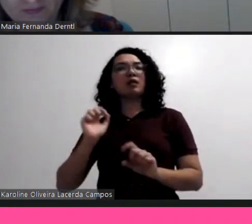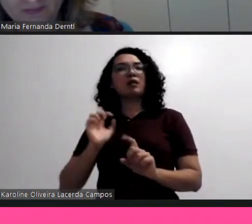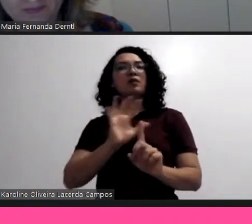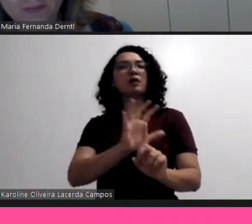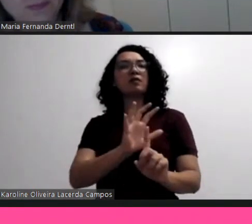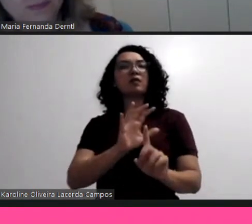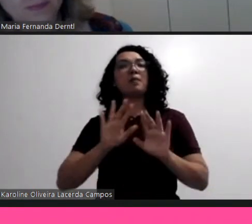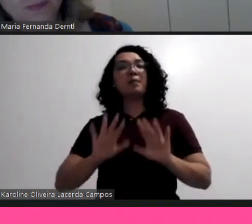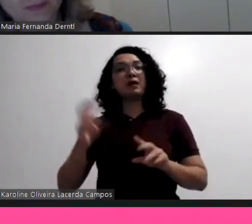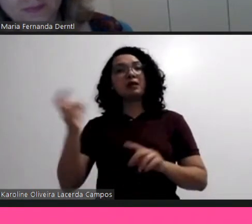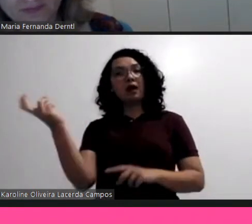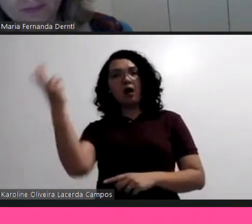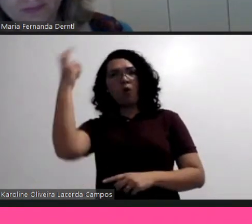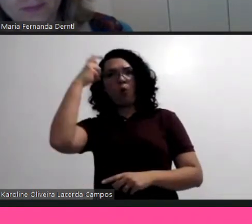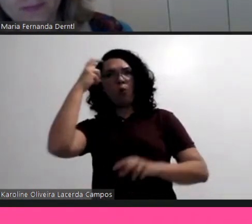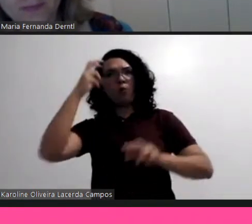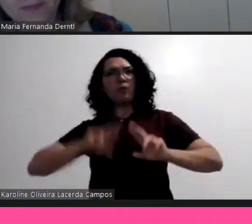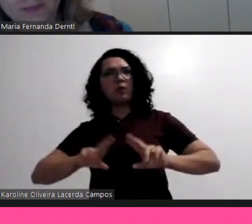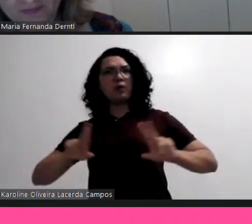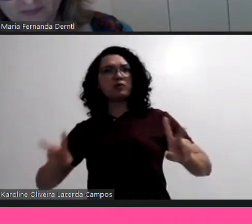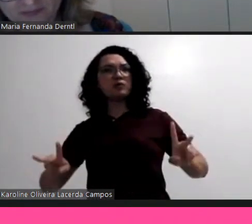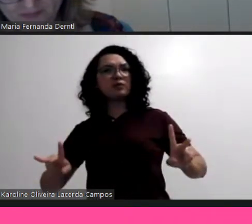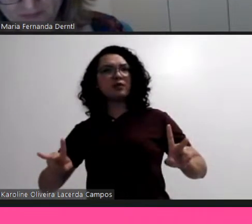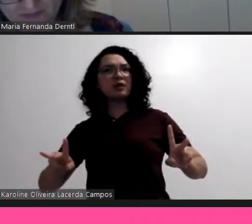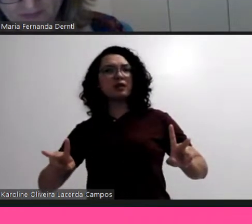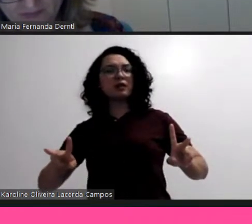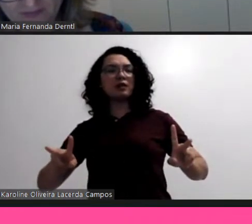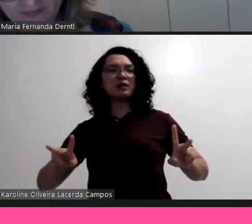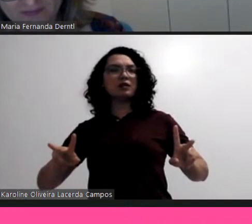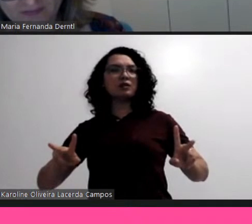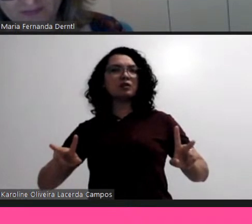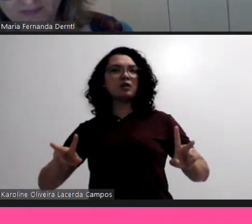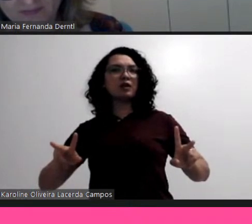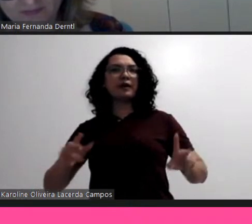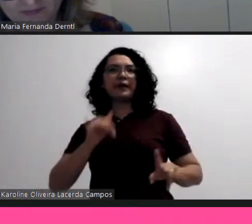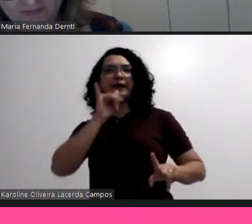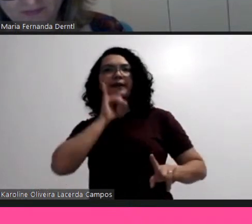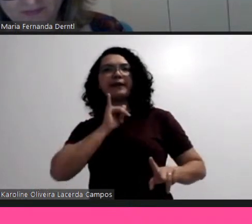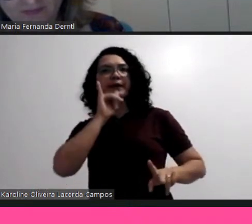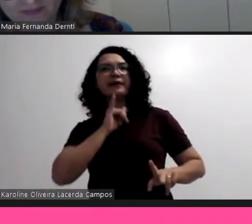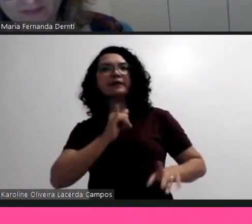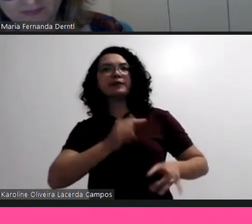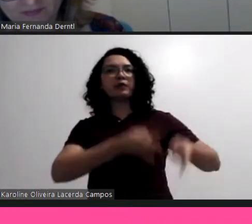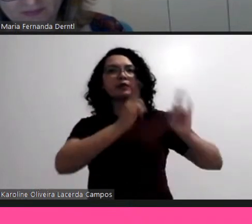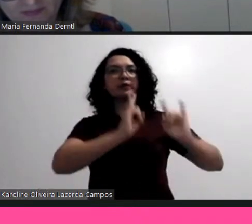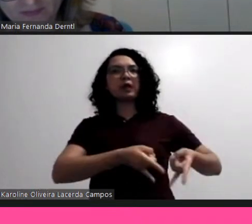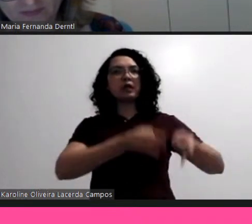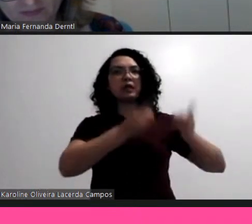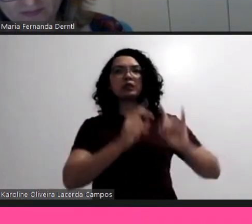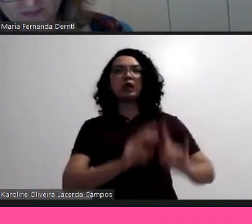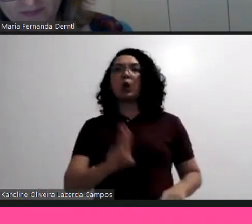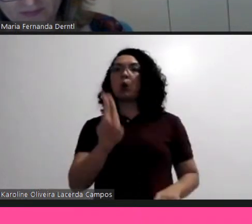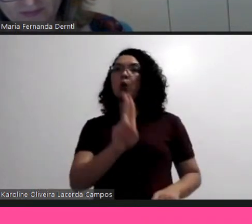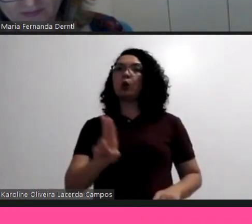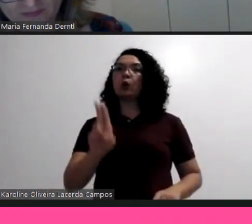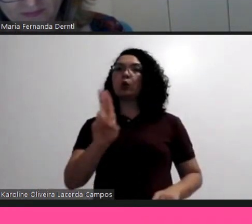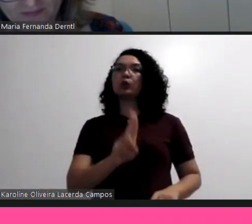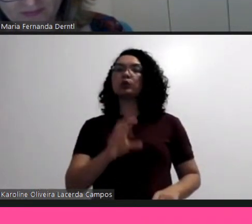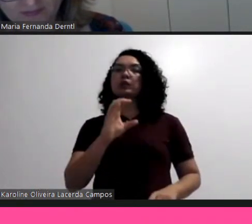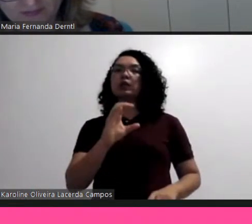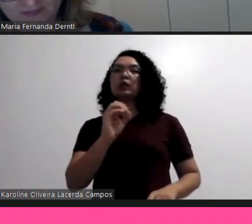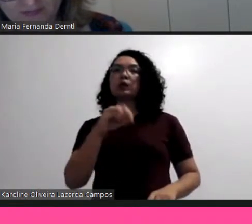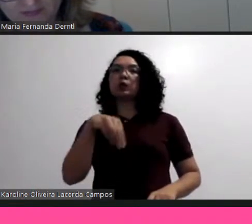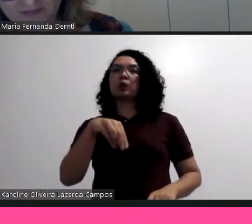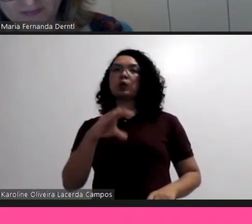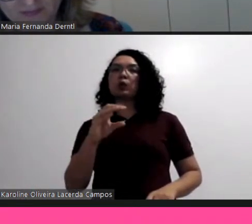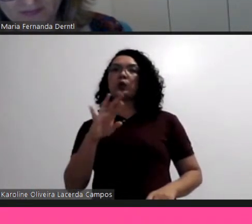that wonderful facility that you have with concrete, and that has only deteriorated, unfortunately. But it has to do